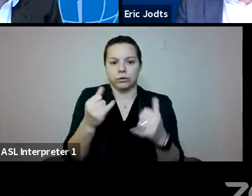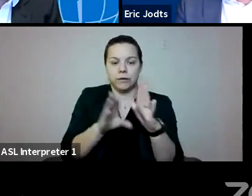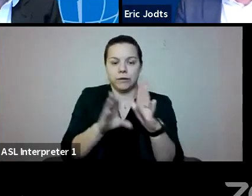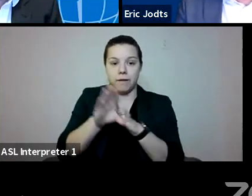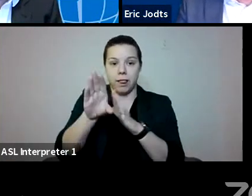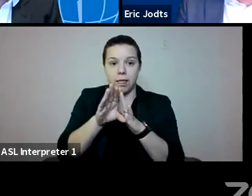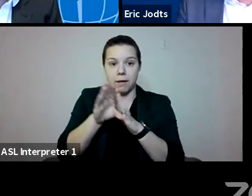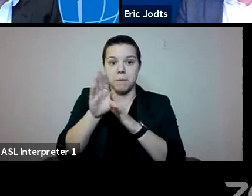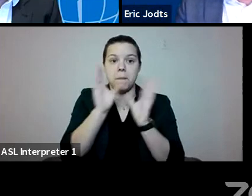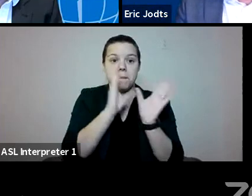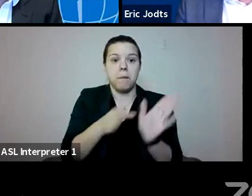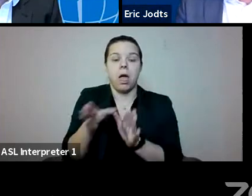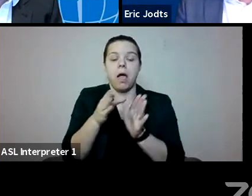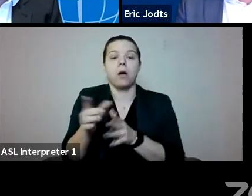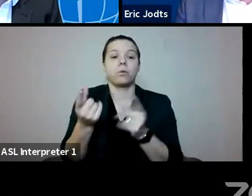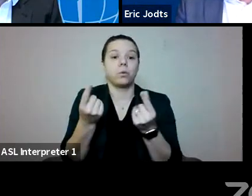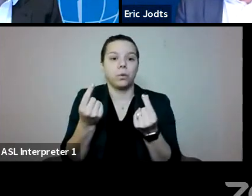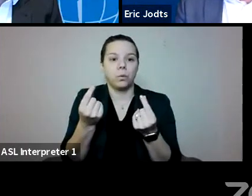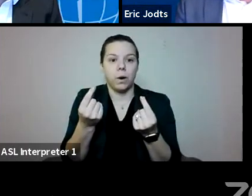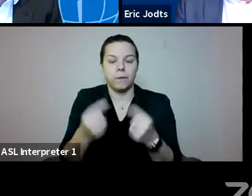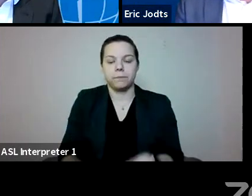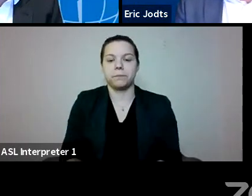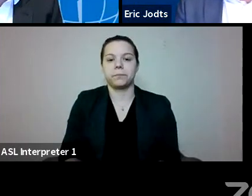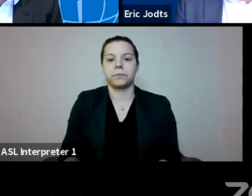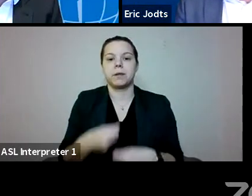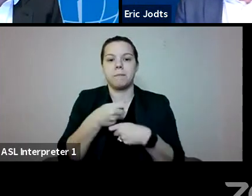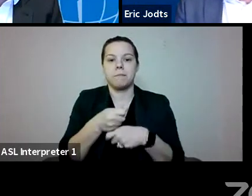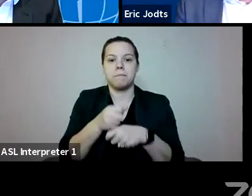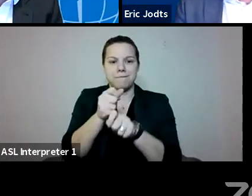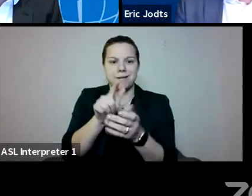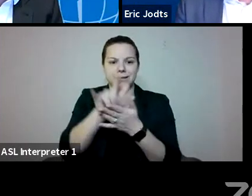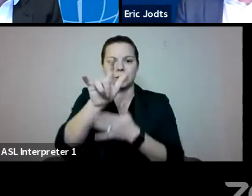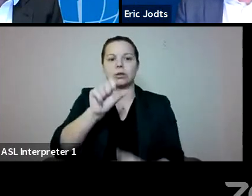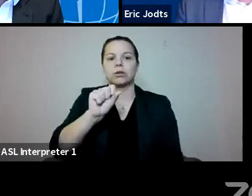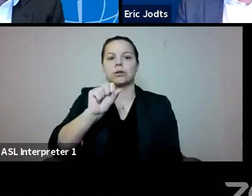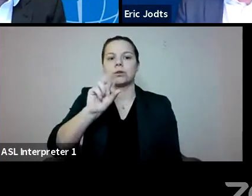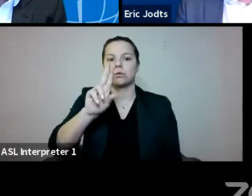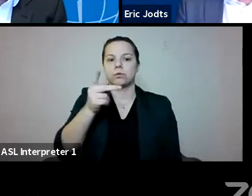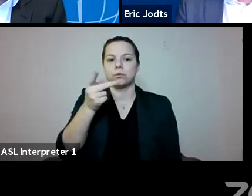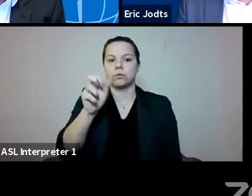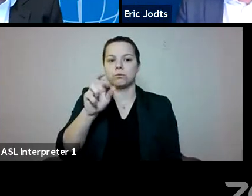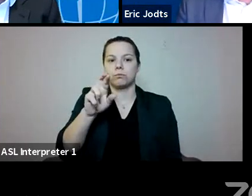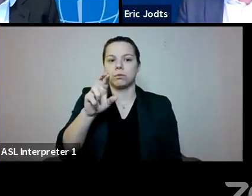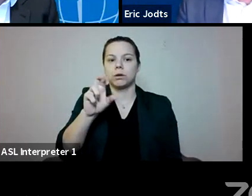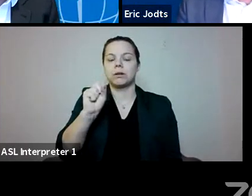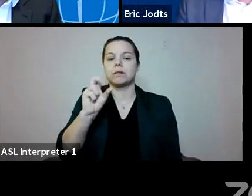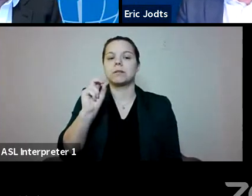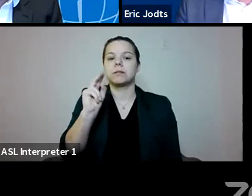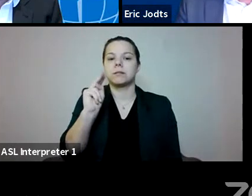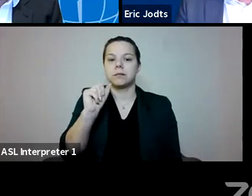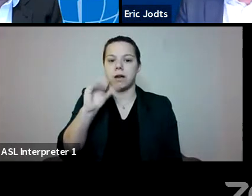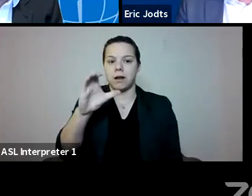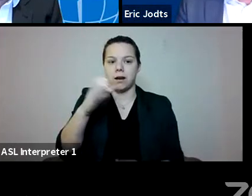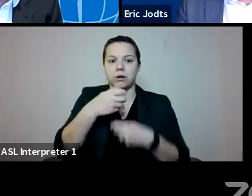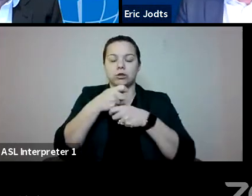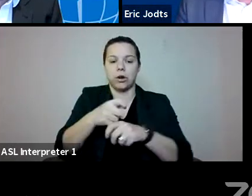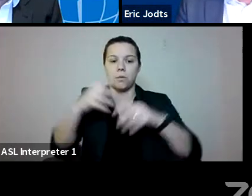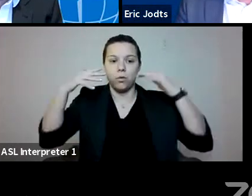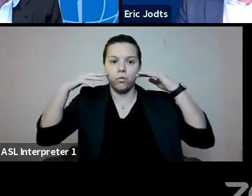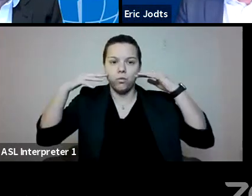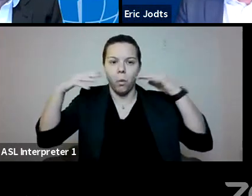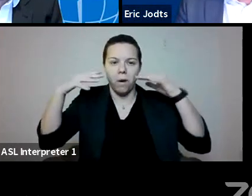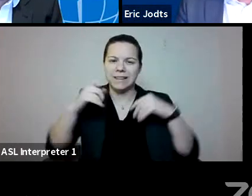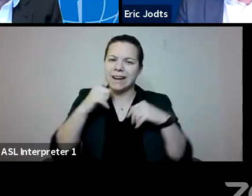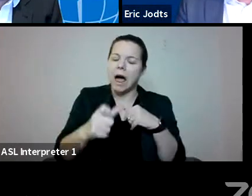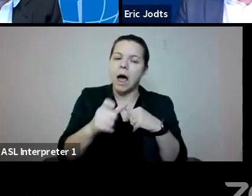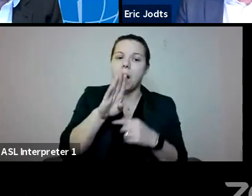is to generate, have an aircraft fly supersonically and generate a noise. It's not quite a boom,